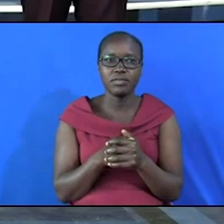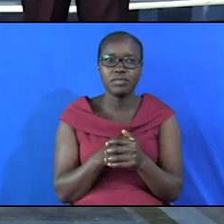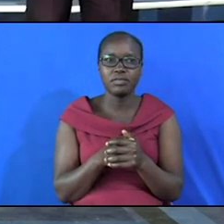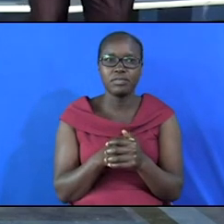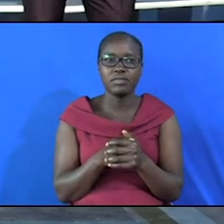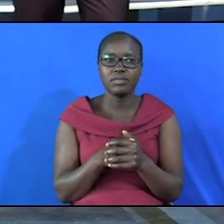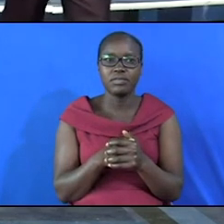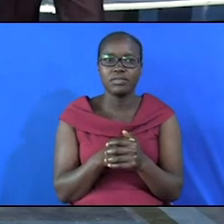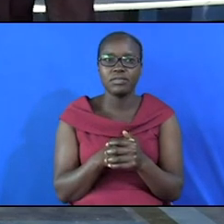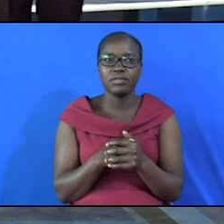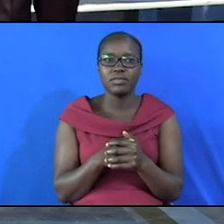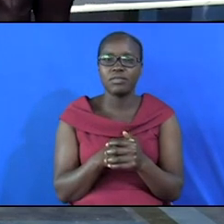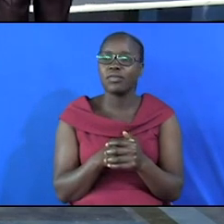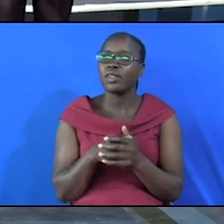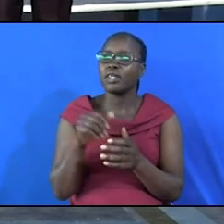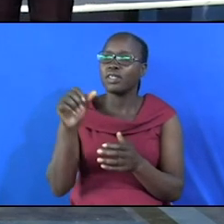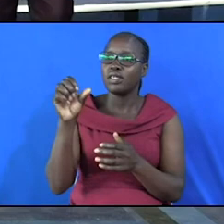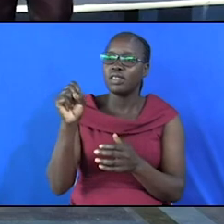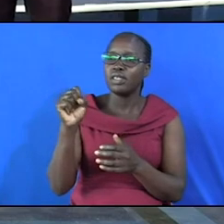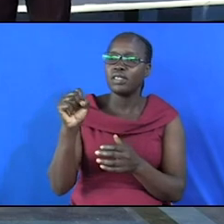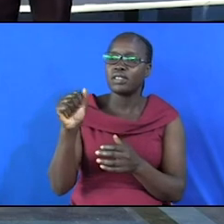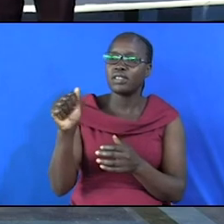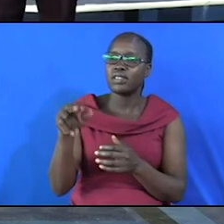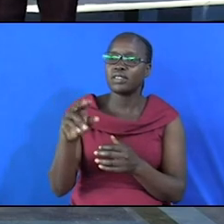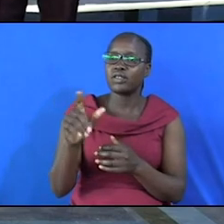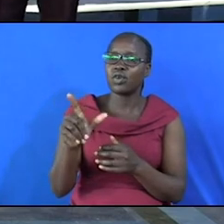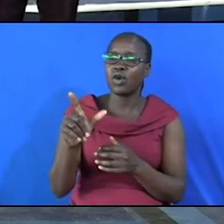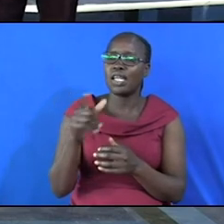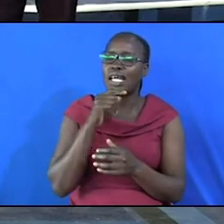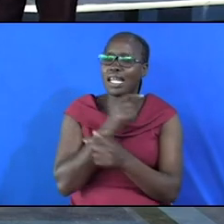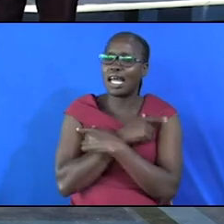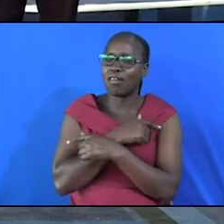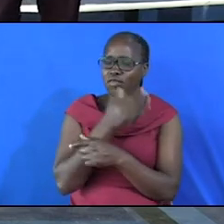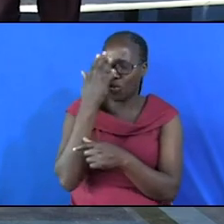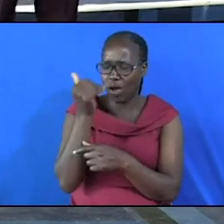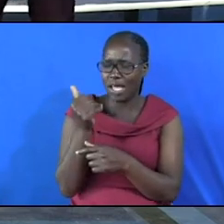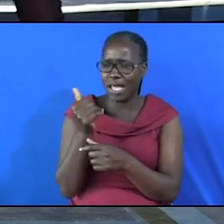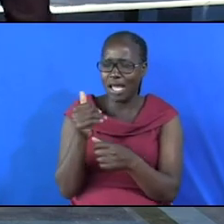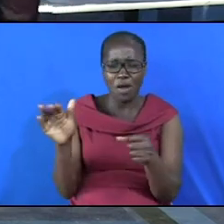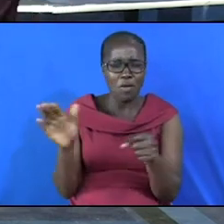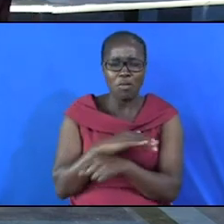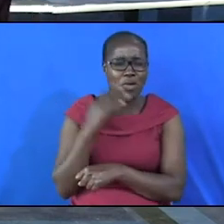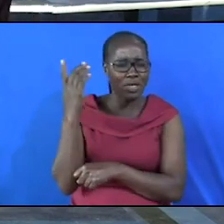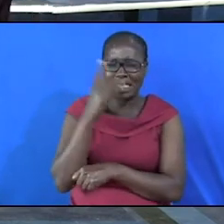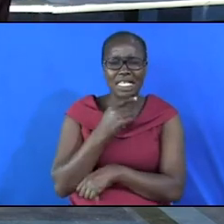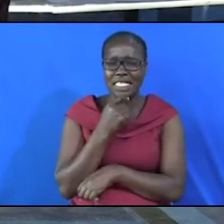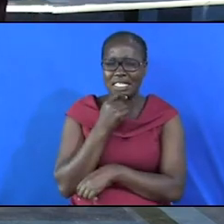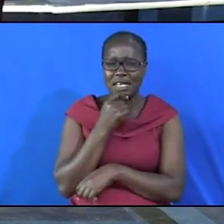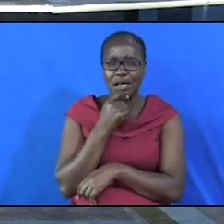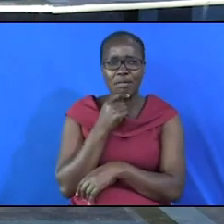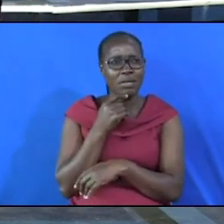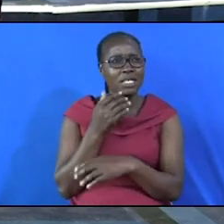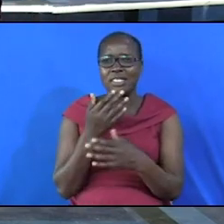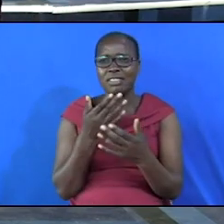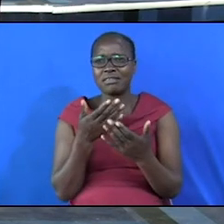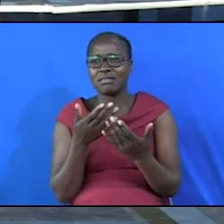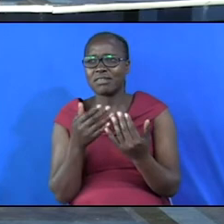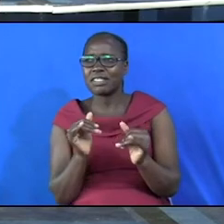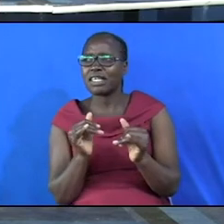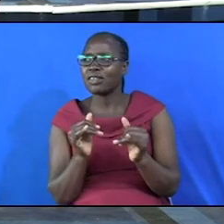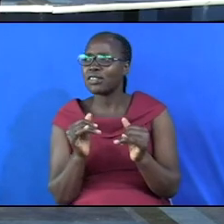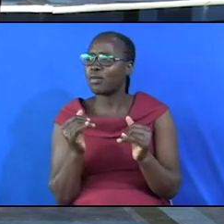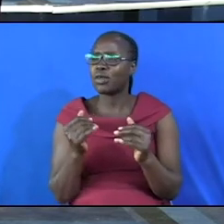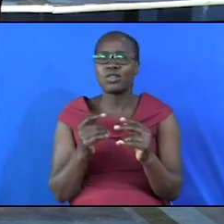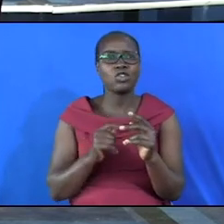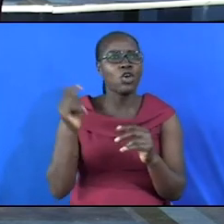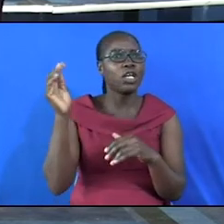Saul is loved because he's most handsome. Let me try to invite someone here who is taller than